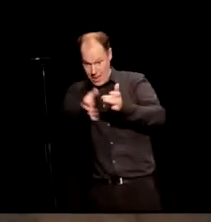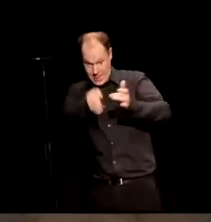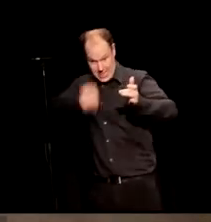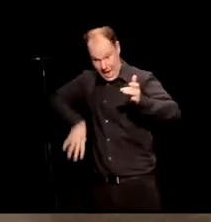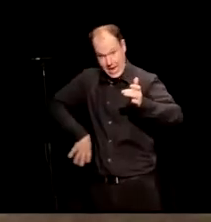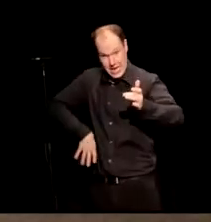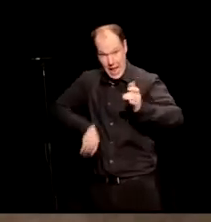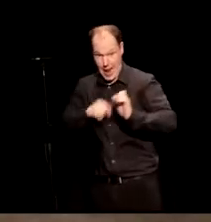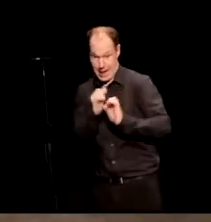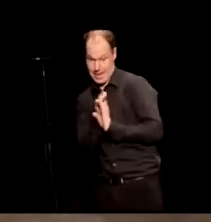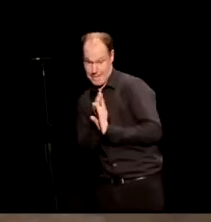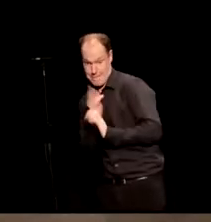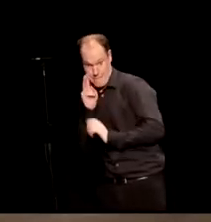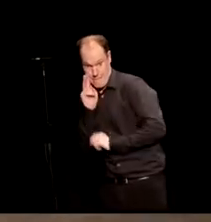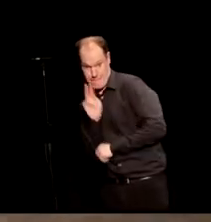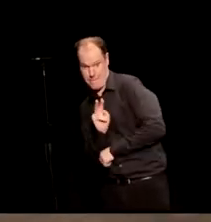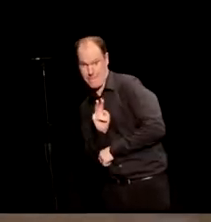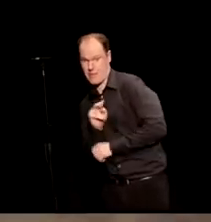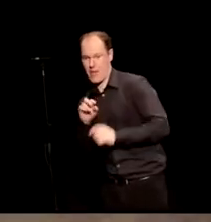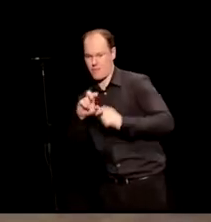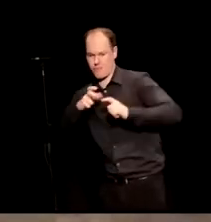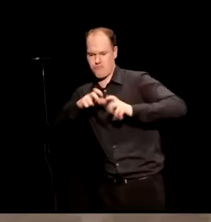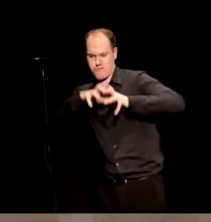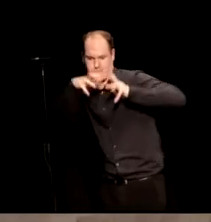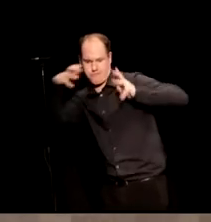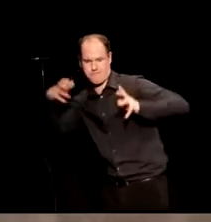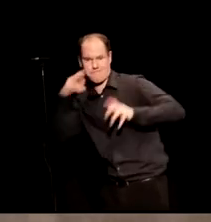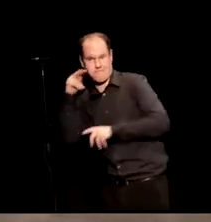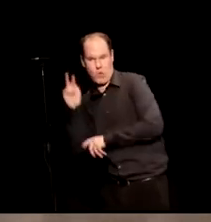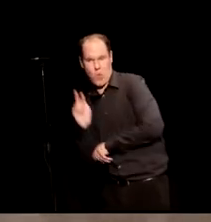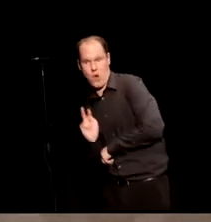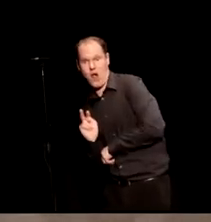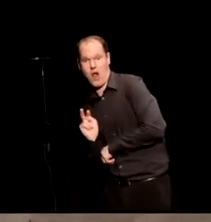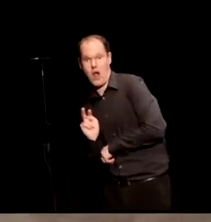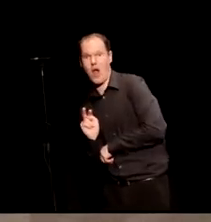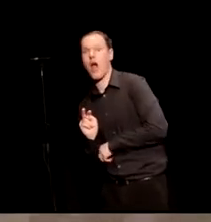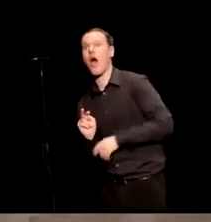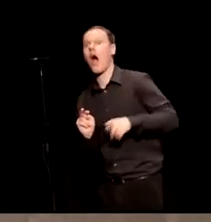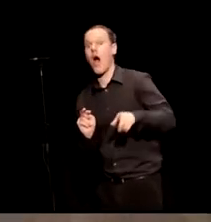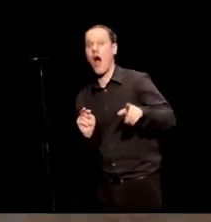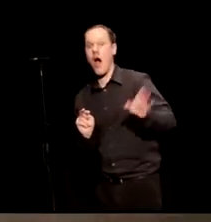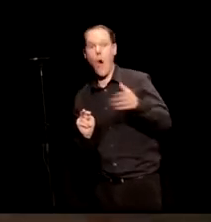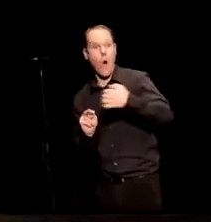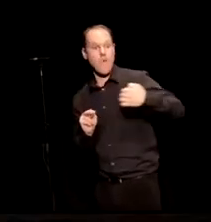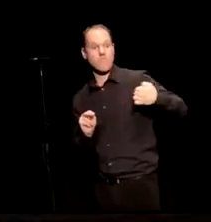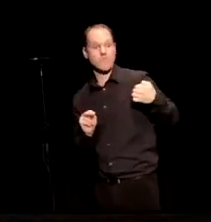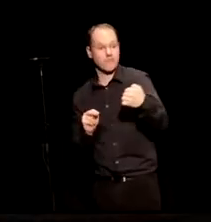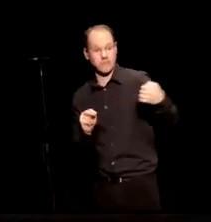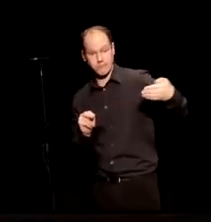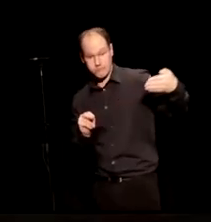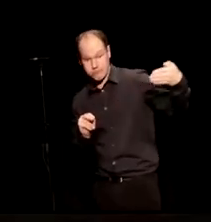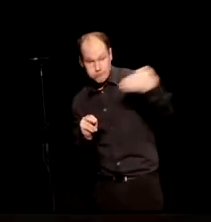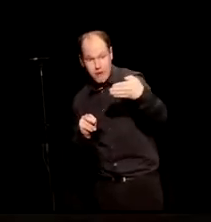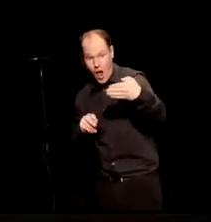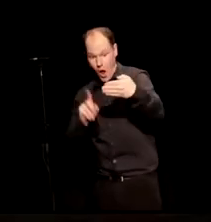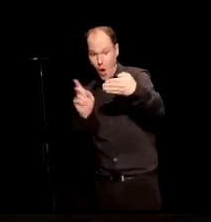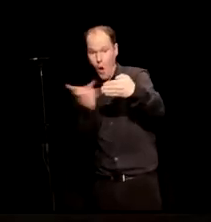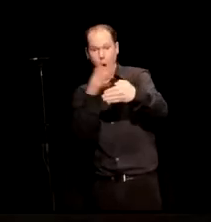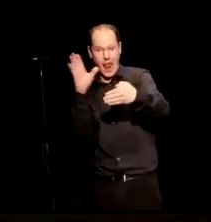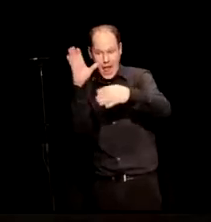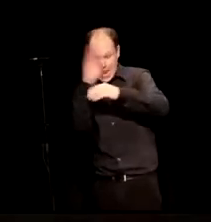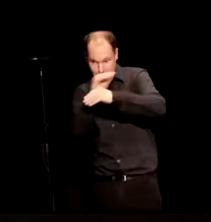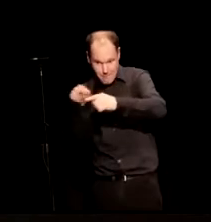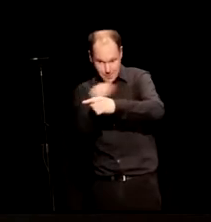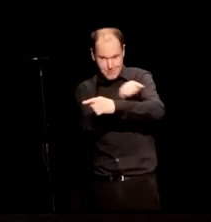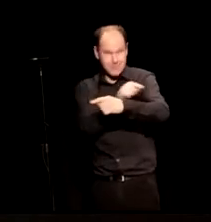wait behind a huge boulder. On the rush fast mail, every passenger was asleep, except him,